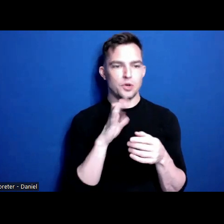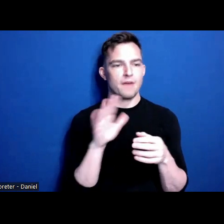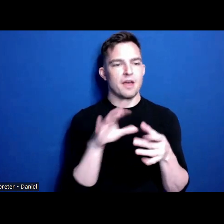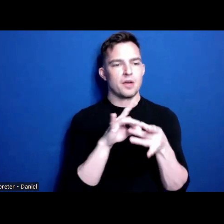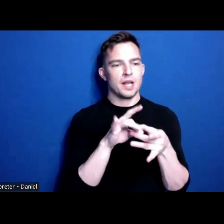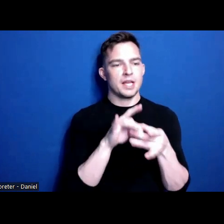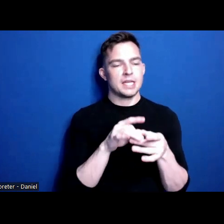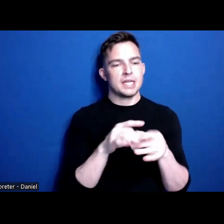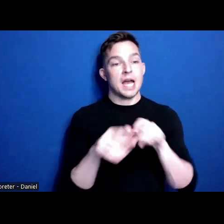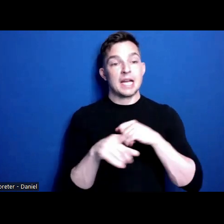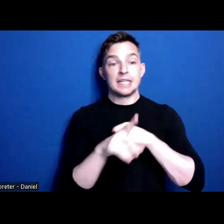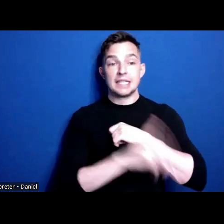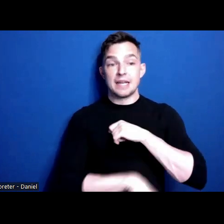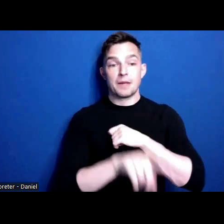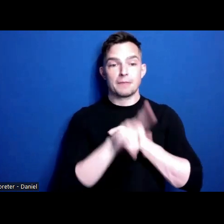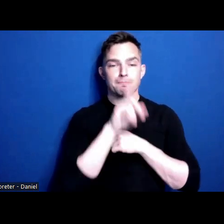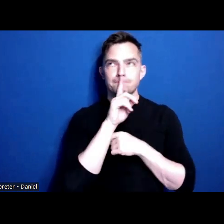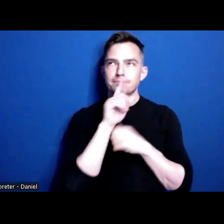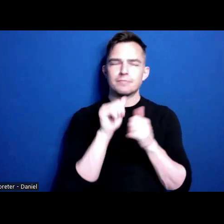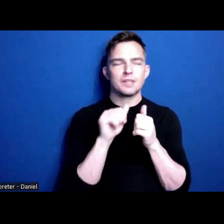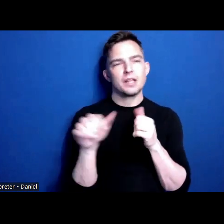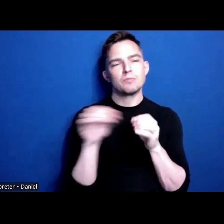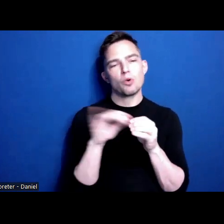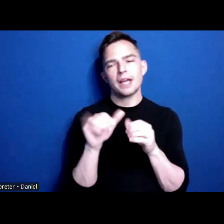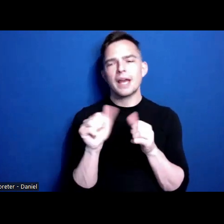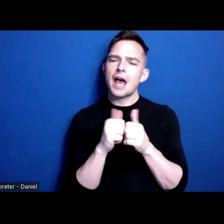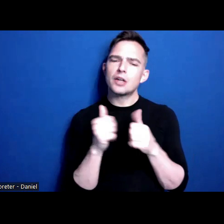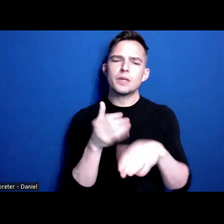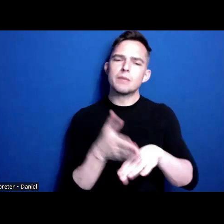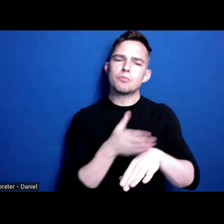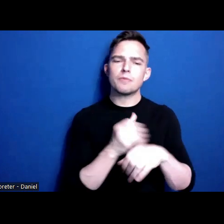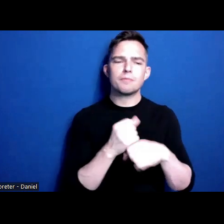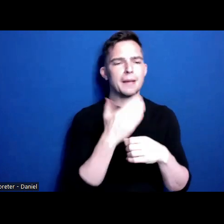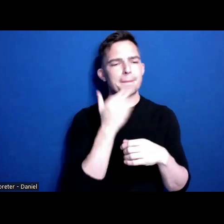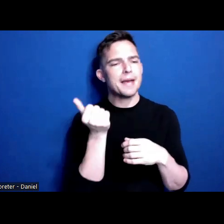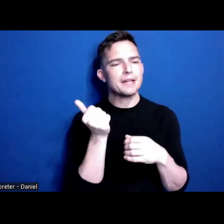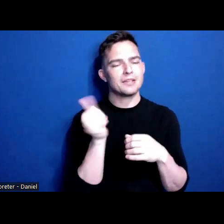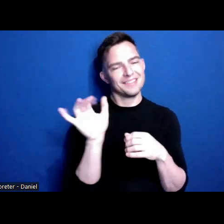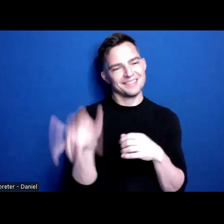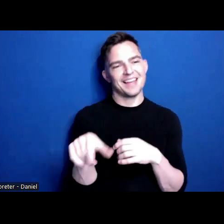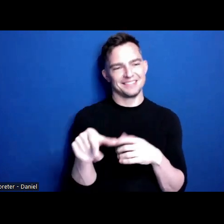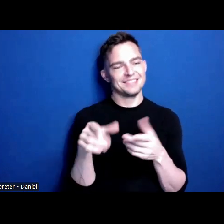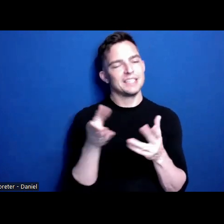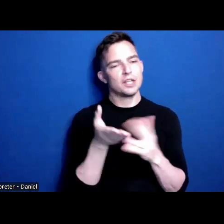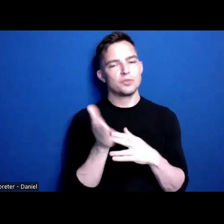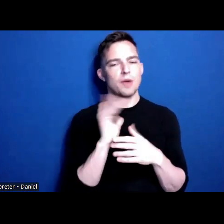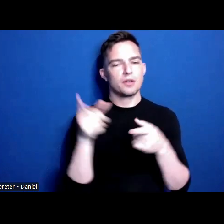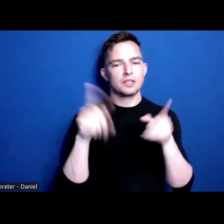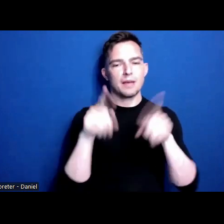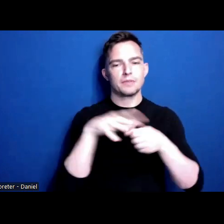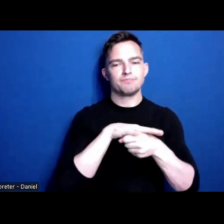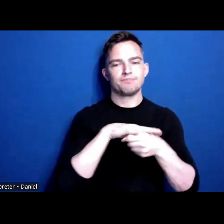They are more, how do we make this better? And I think that that has been afforded through the collaborations throughout our local